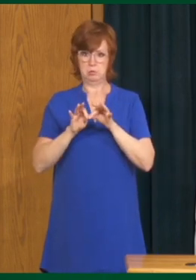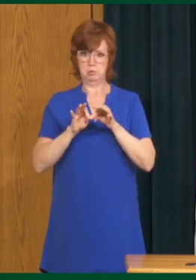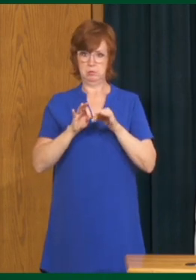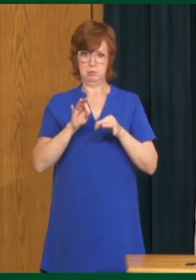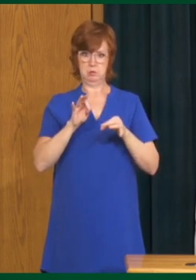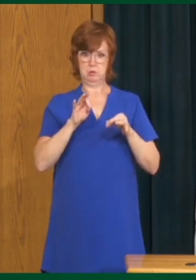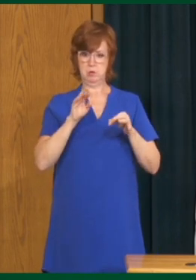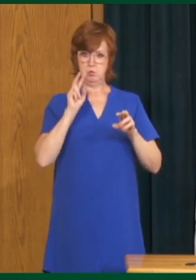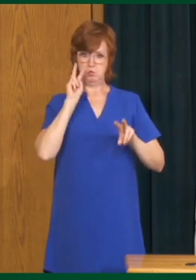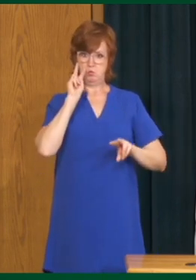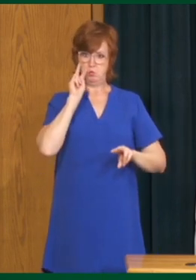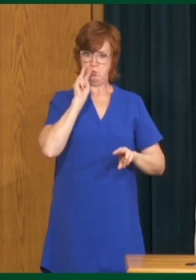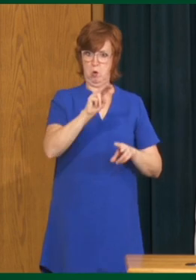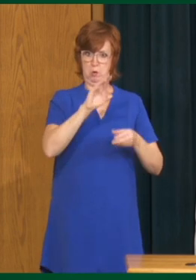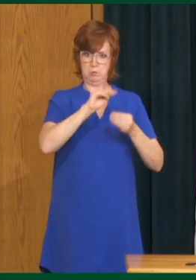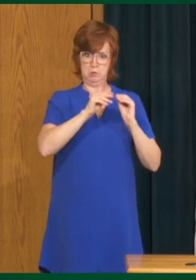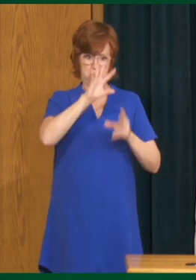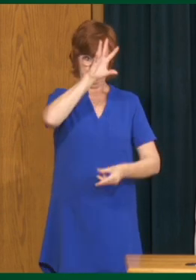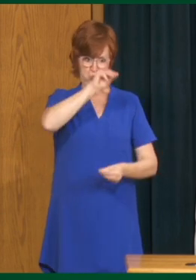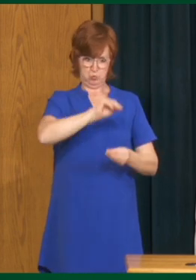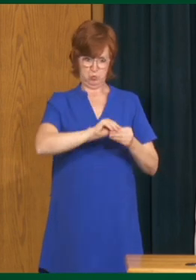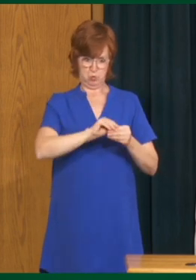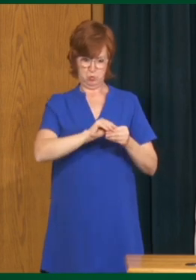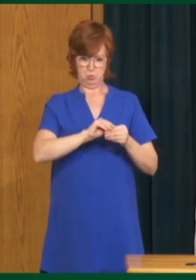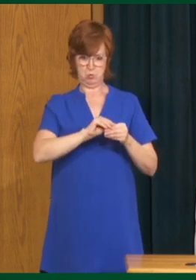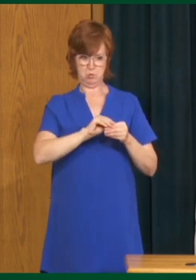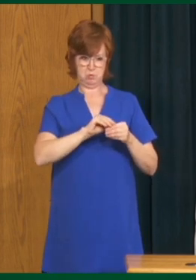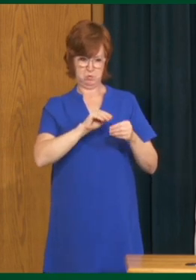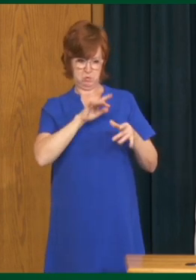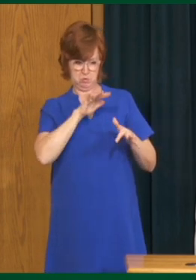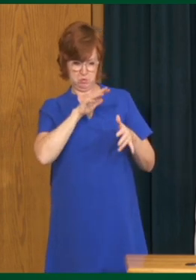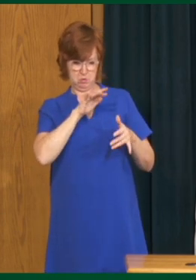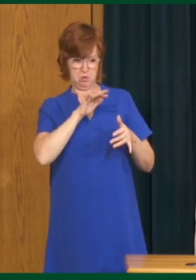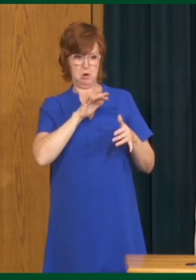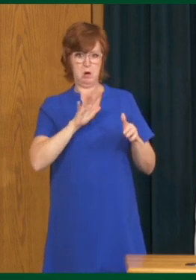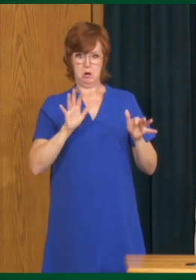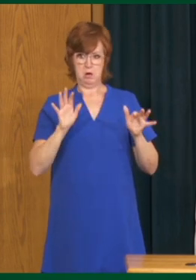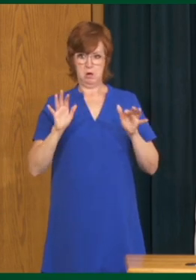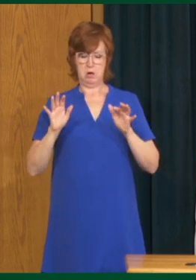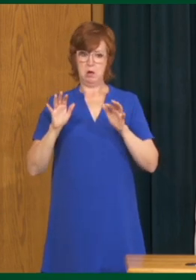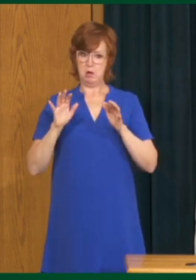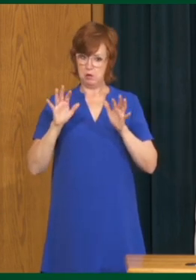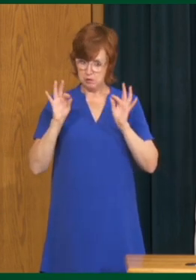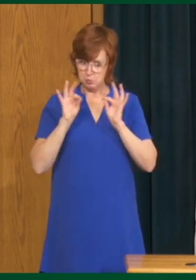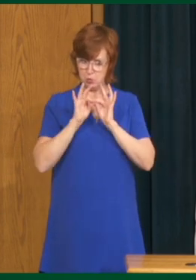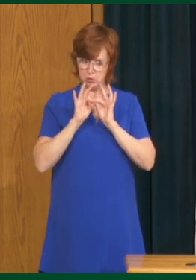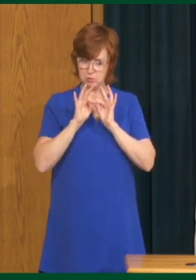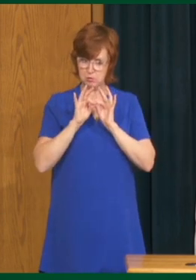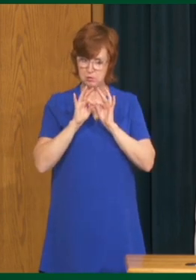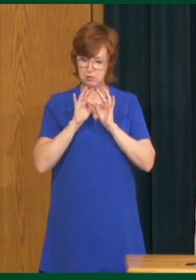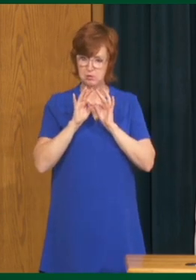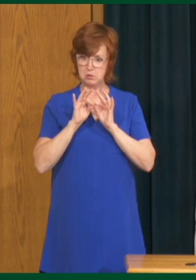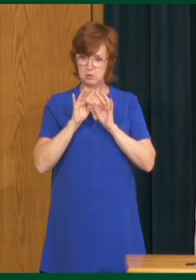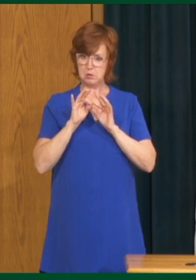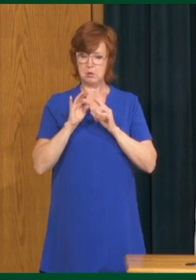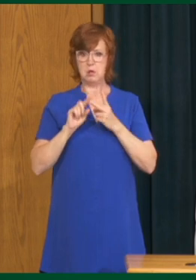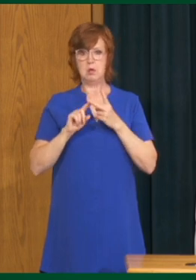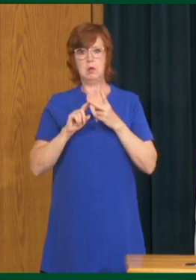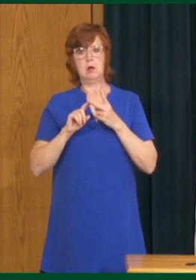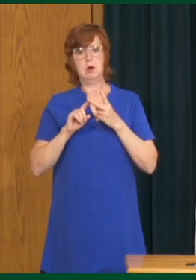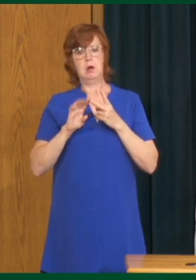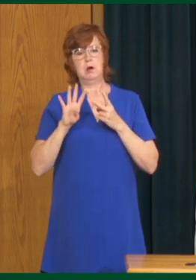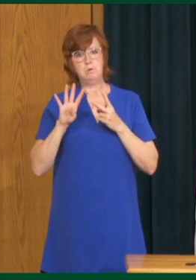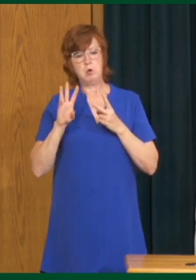to an outbreak, because through active case finding, those numbers increase, and that's valuable, but we have to look at cases that are sporadic, not linked to